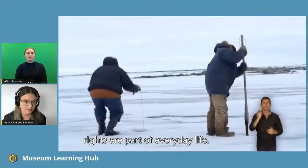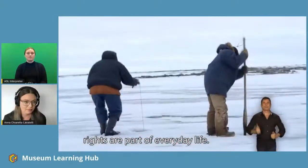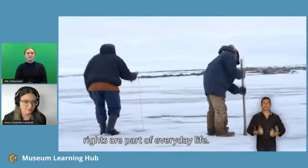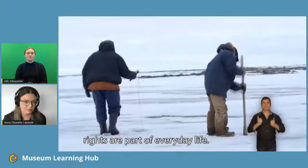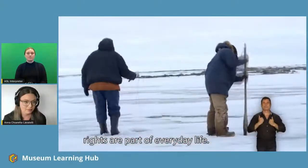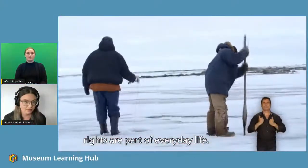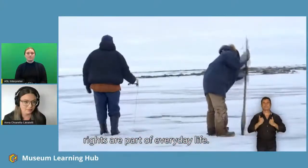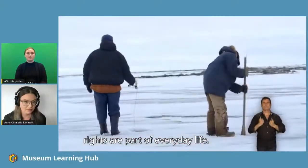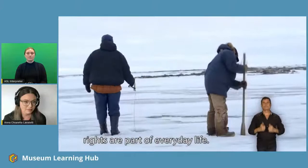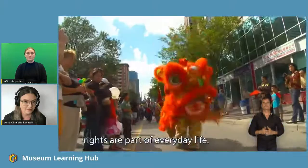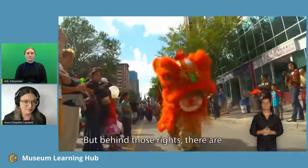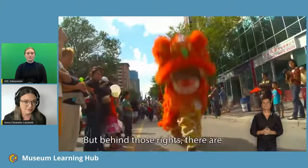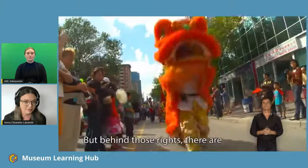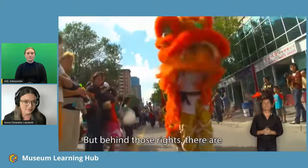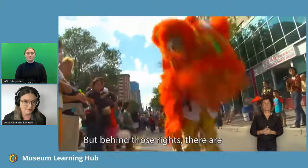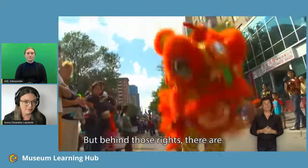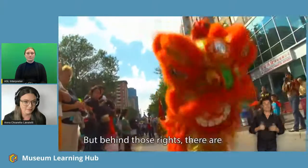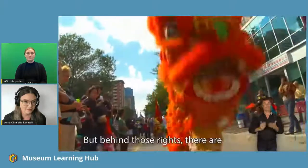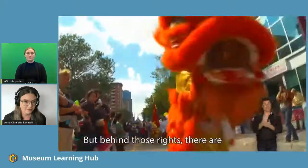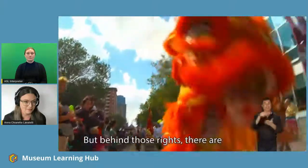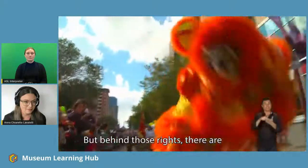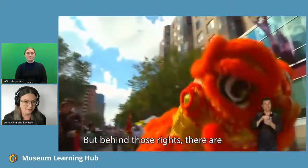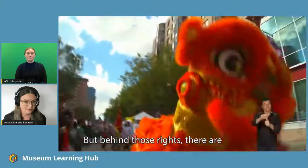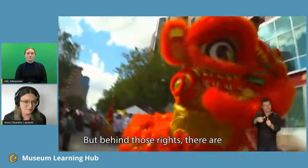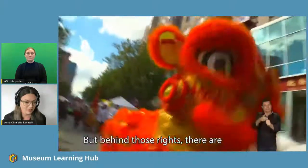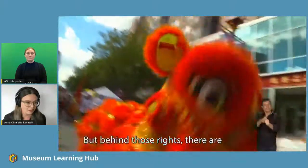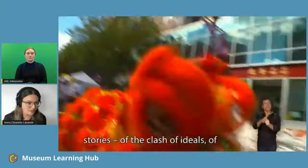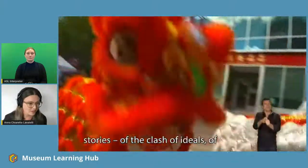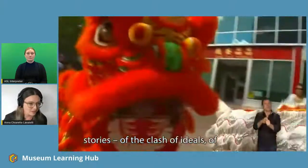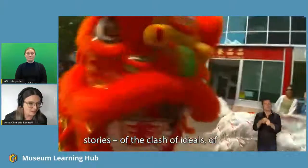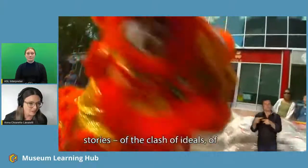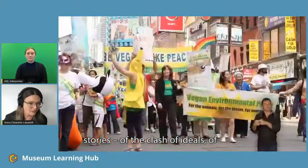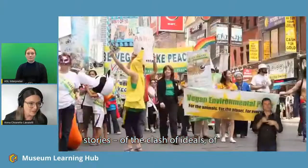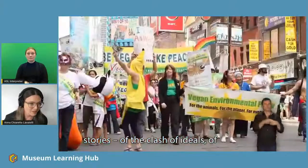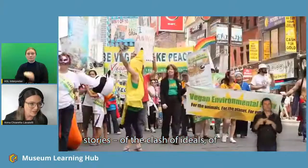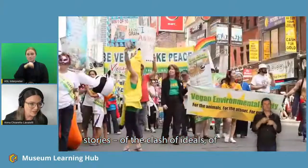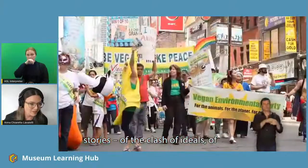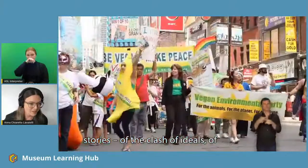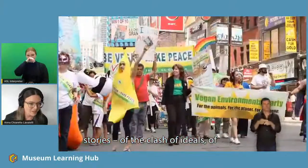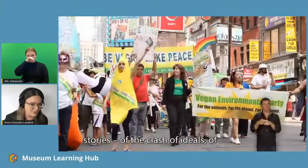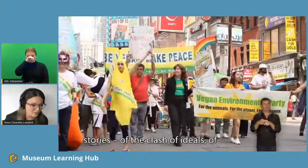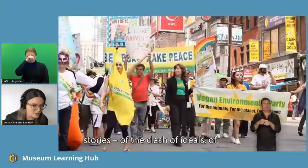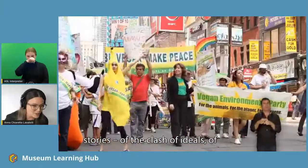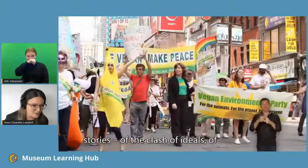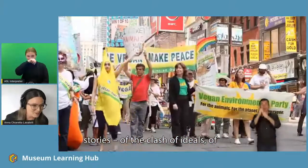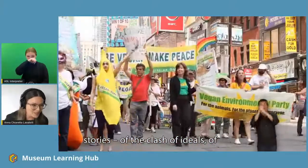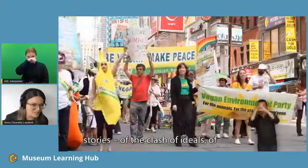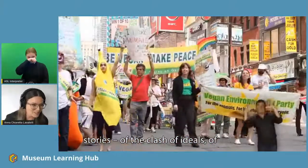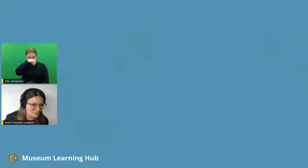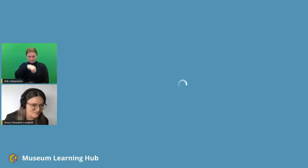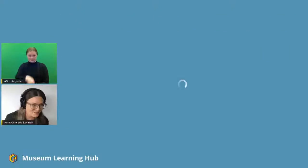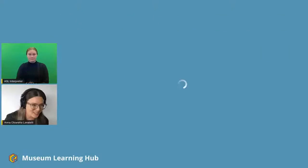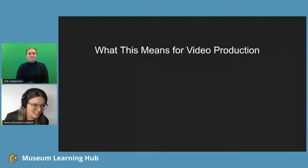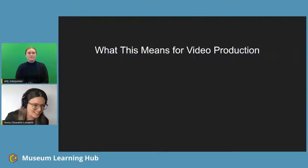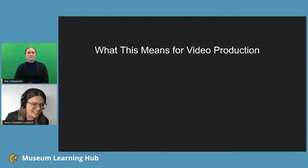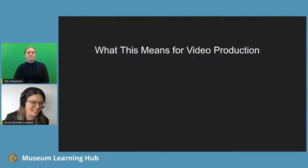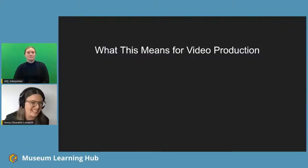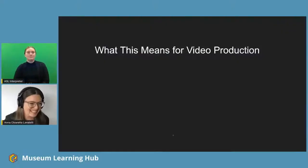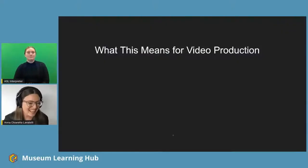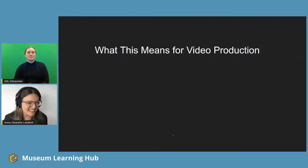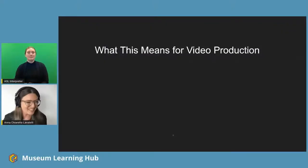life. But behind those rights, there are stories of the clash of ideals. For sake of time, let's keep